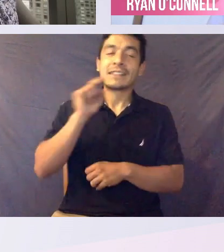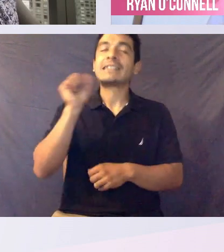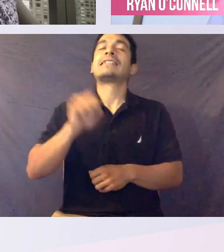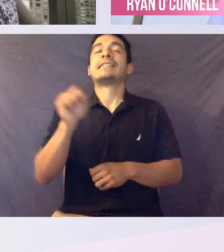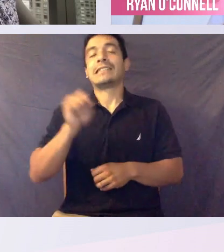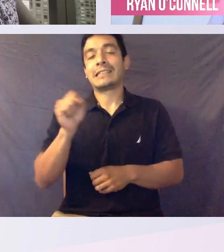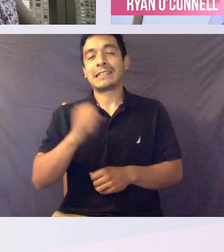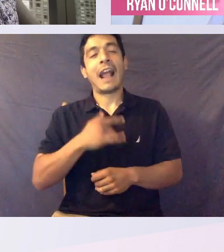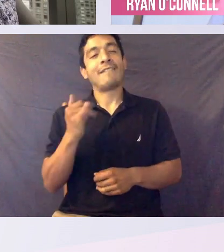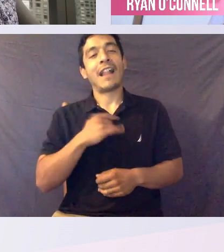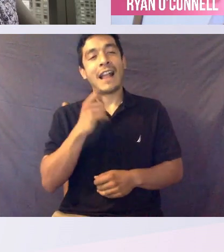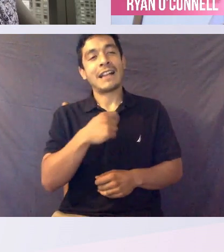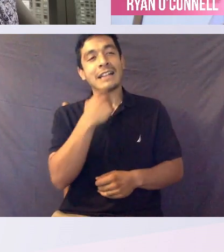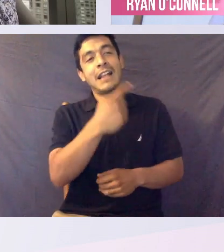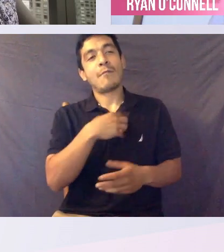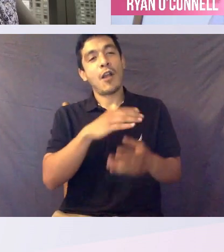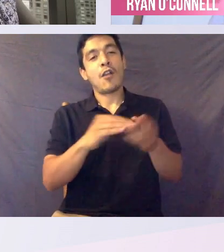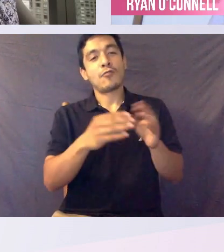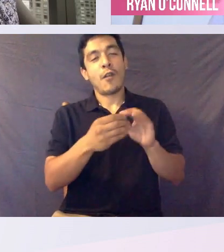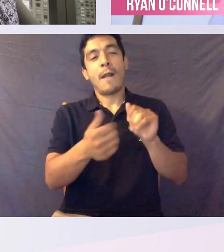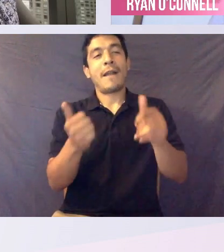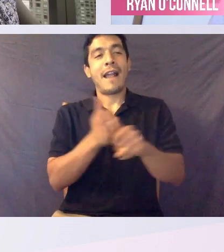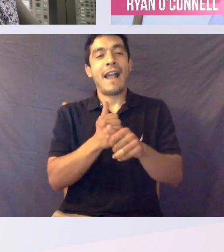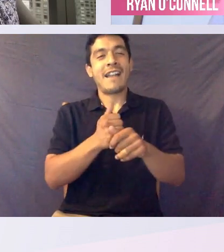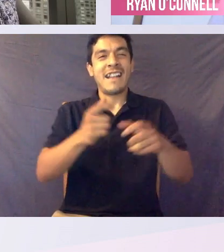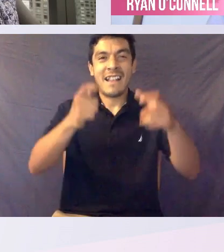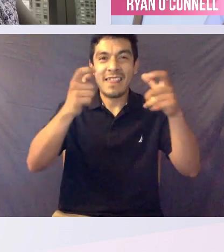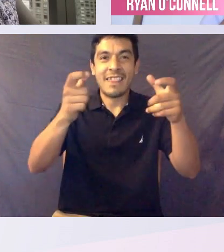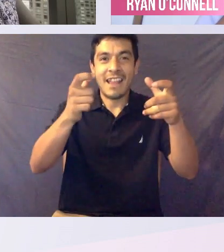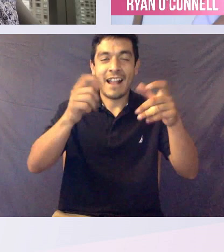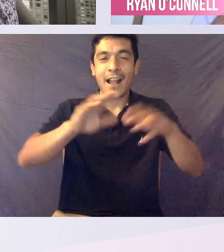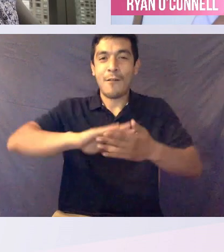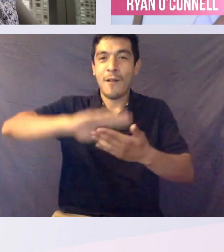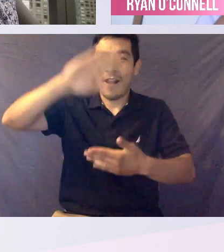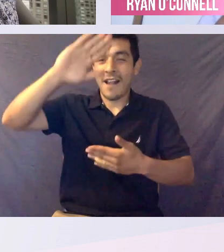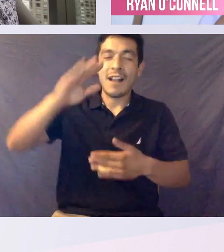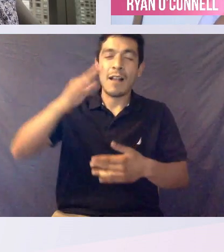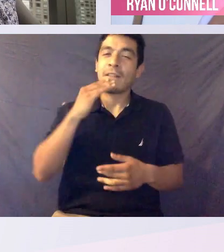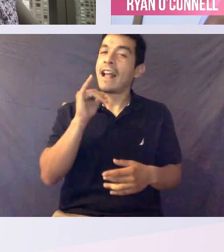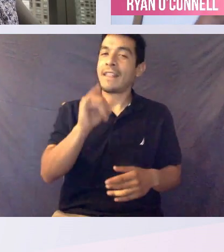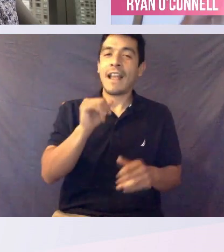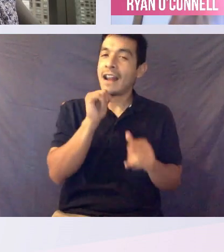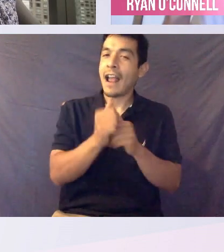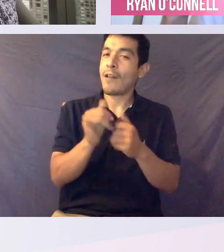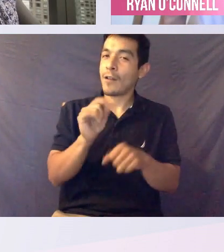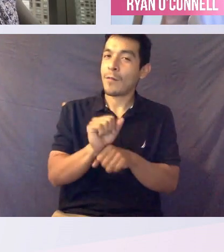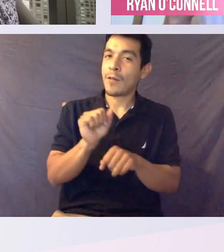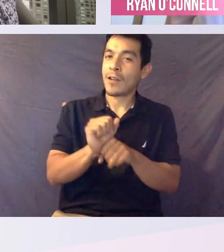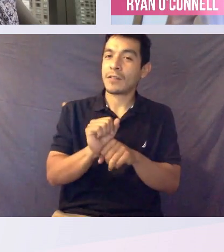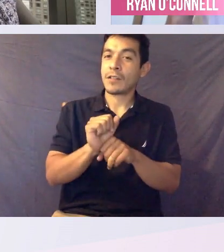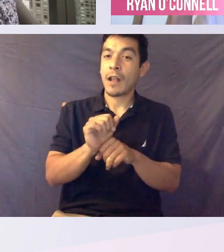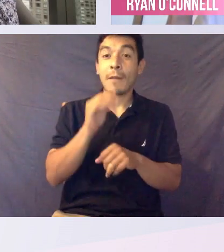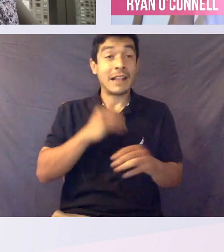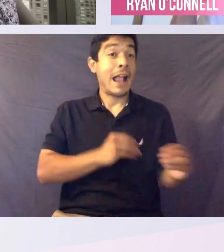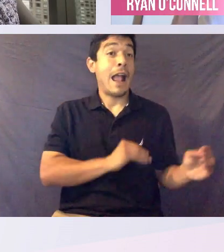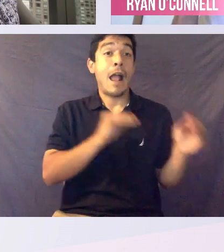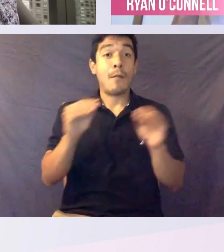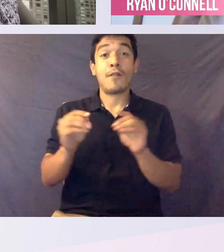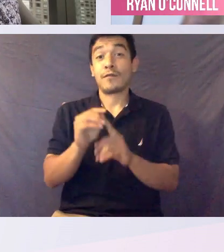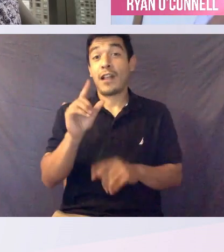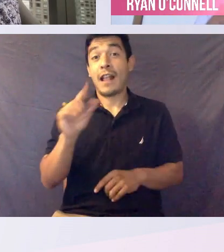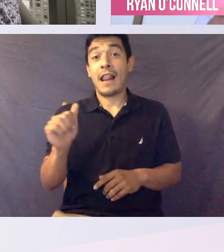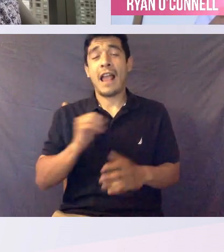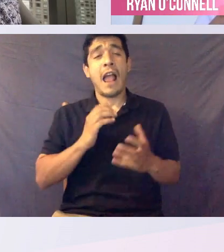tell this story behind bulletproof glass because the way I got my first job was not usually how it works, which is that I moved to LA wanting to write for